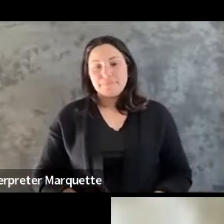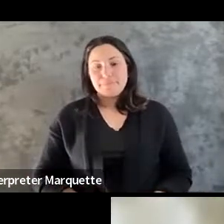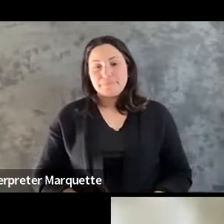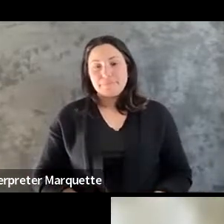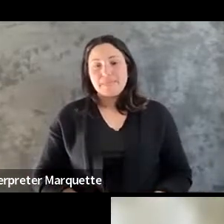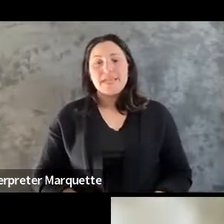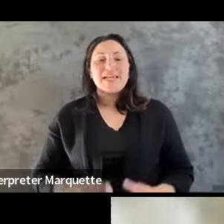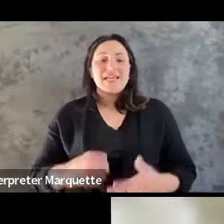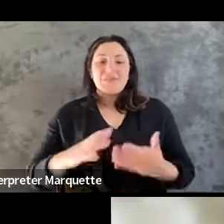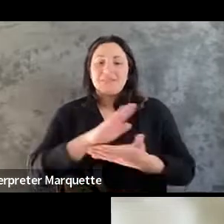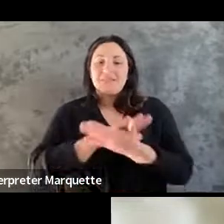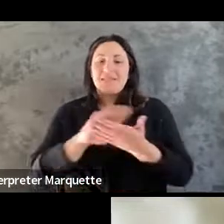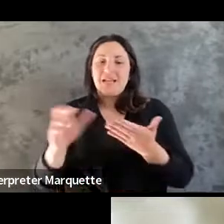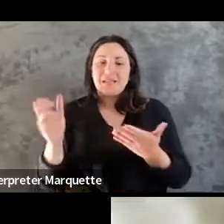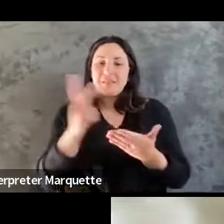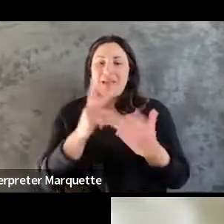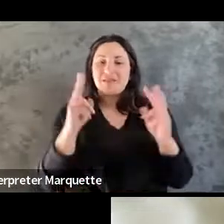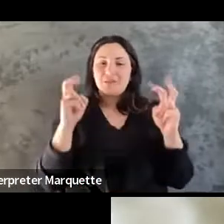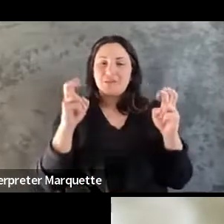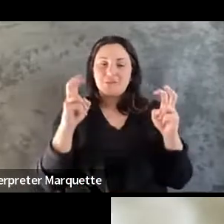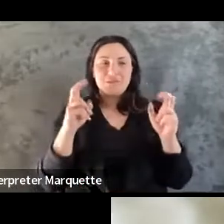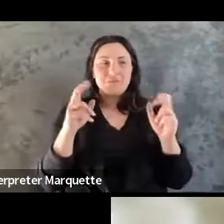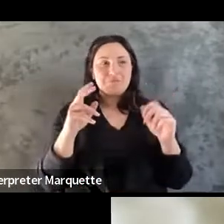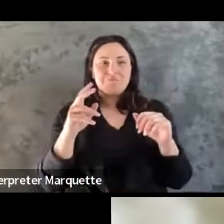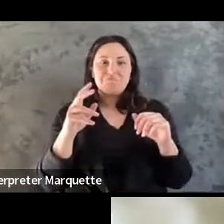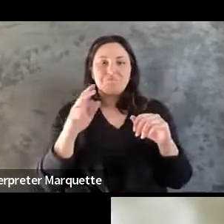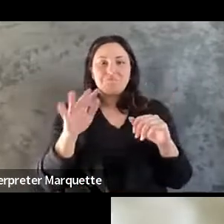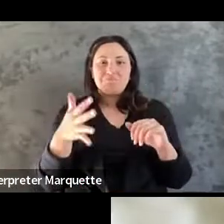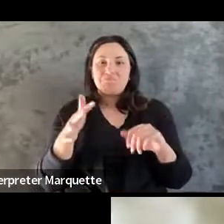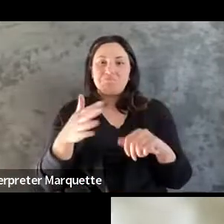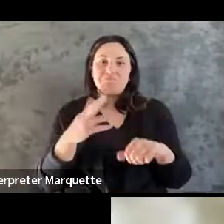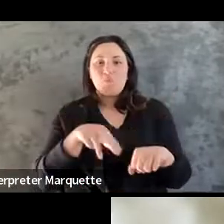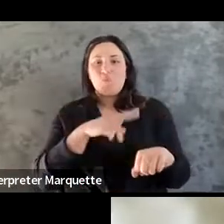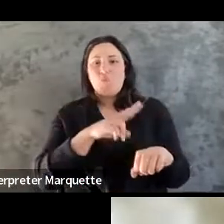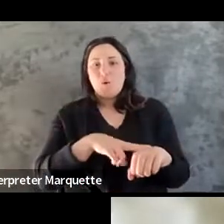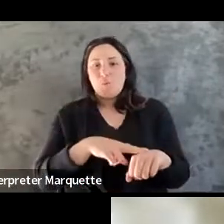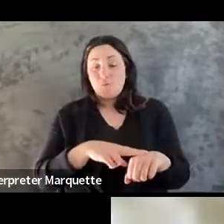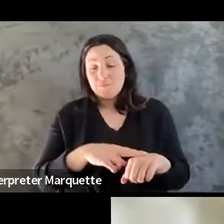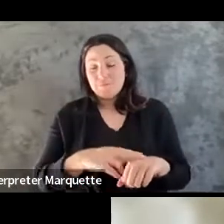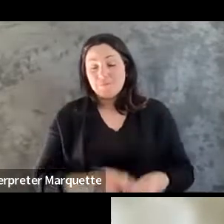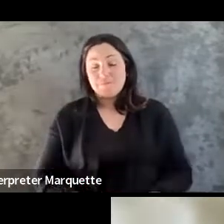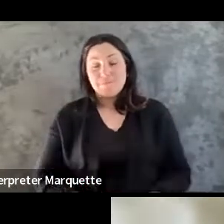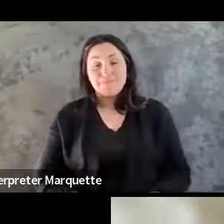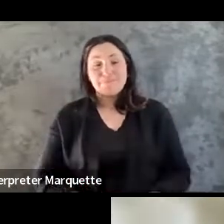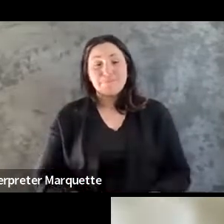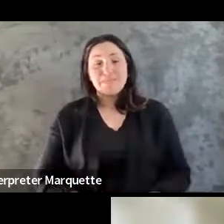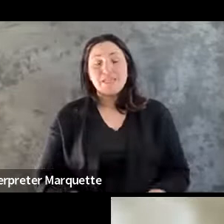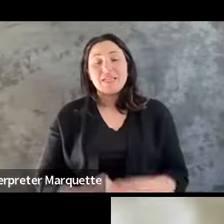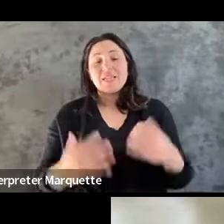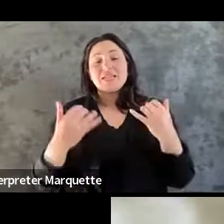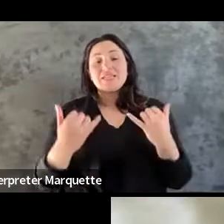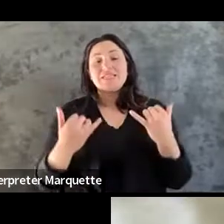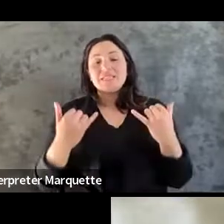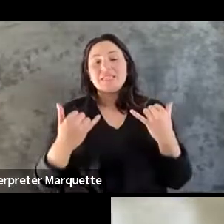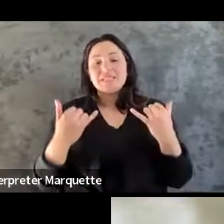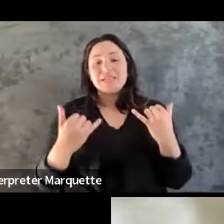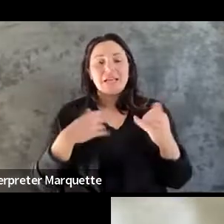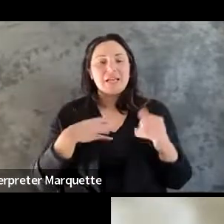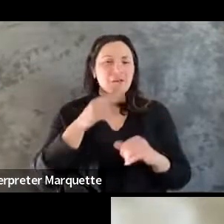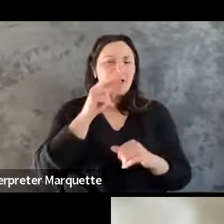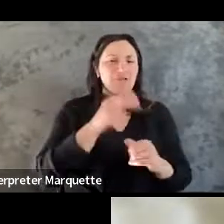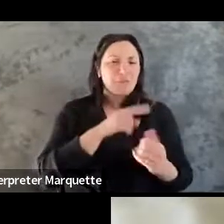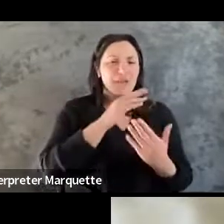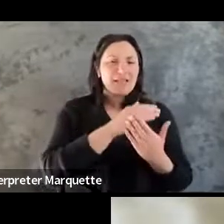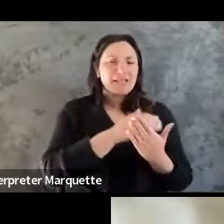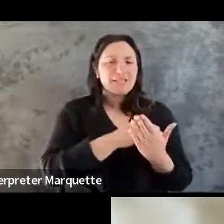as close as we can get to normalcy. And so thank you for that. For today, I have a couple, I'm just looking here at my list.